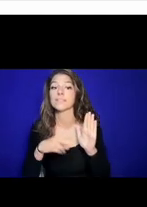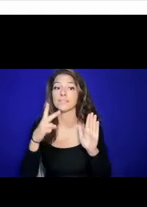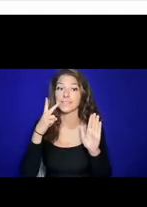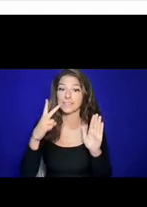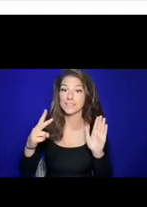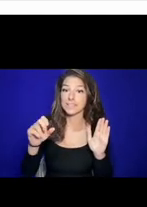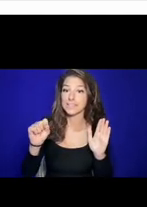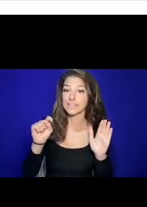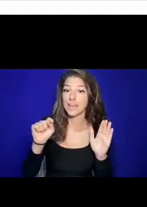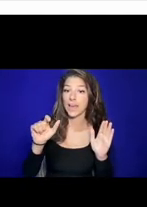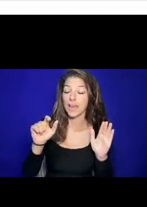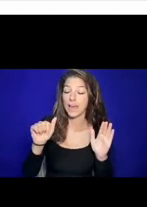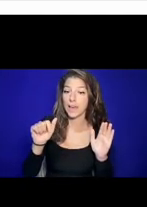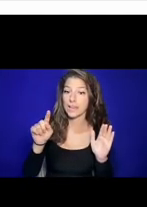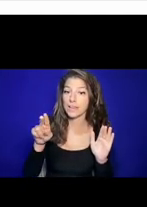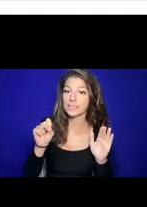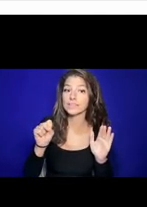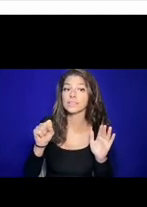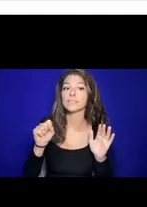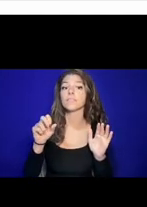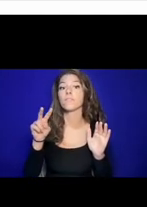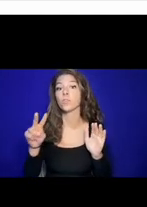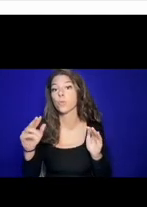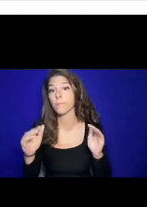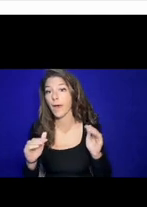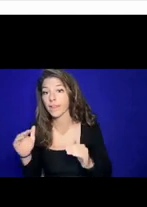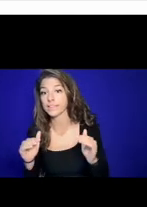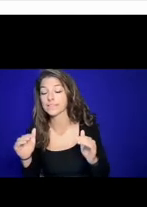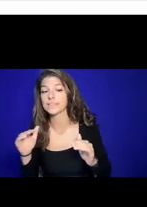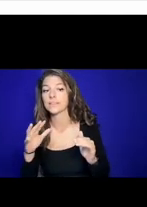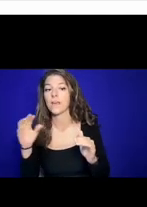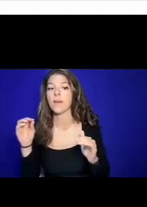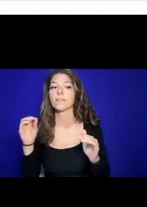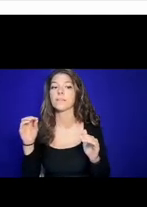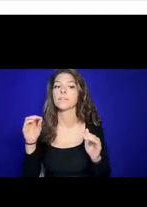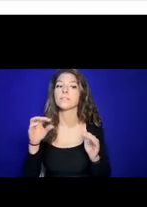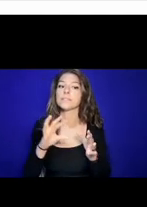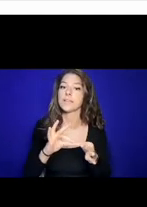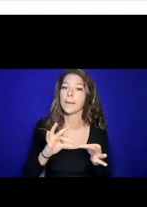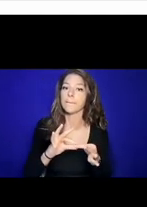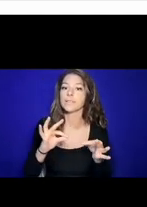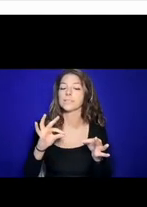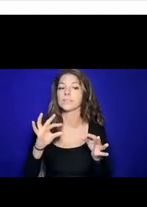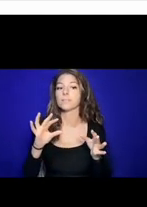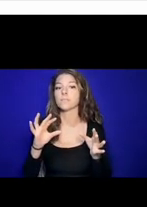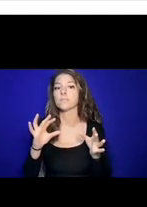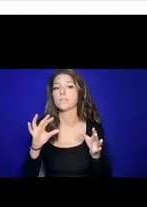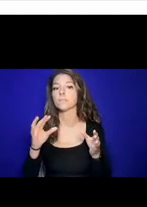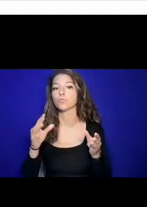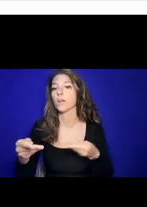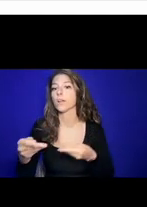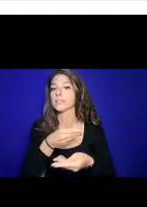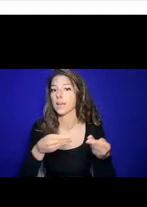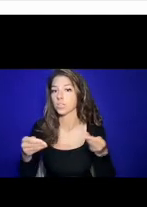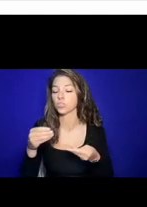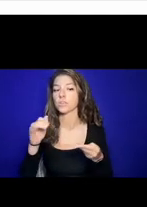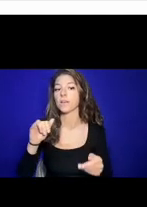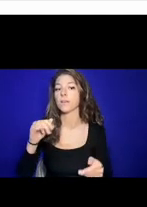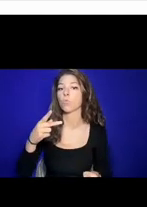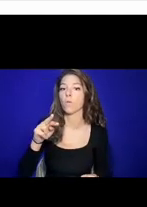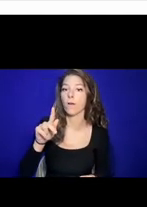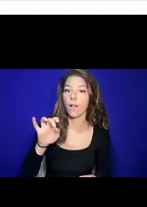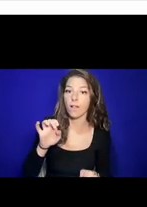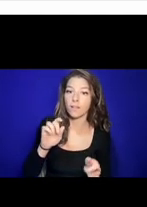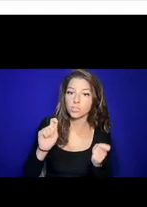the status on each account. You can view the balances, and you can view statements and transaction confirmations like profile changes,